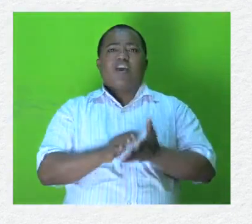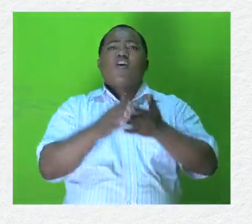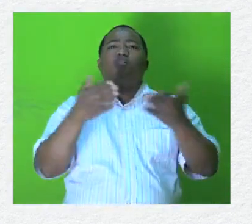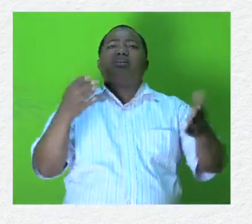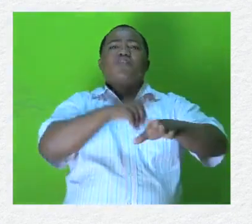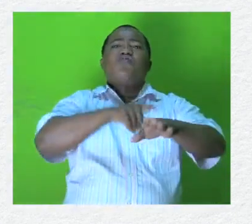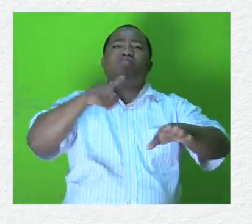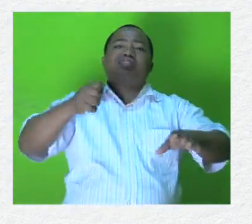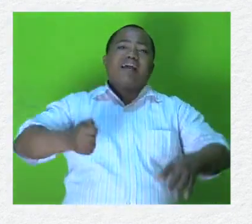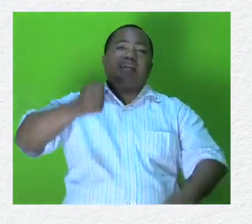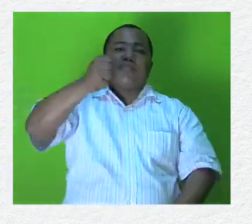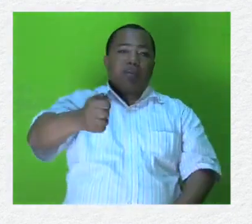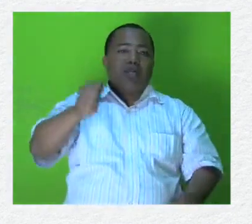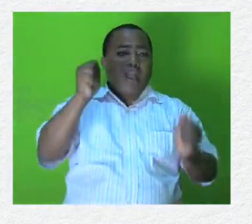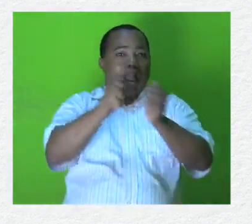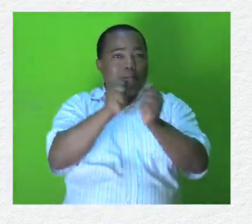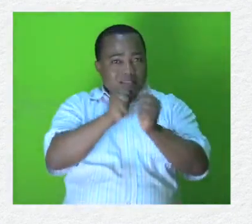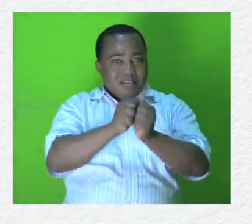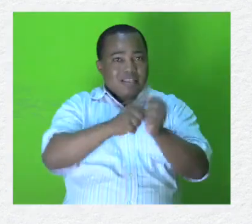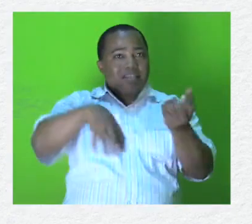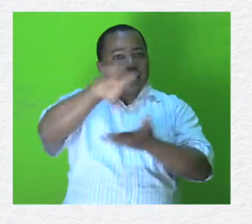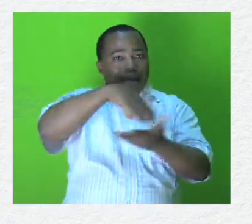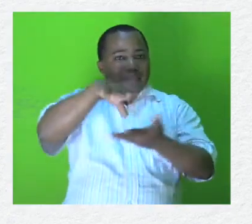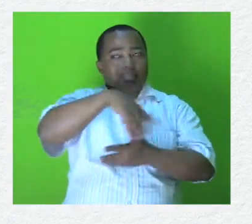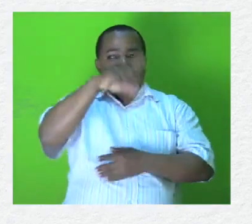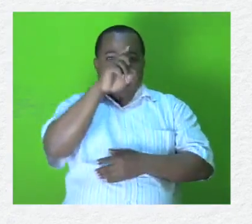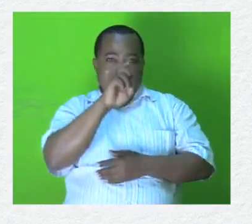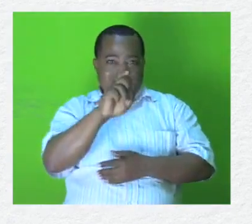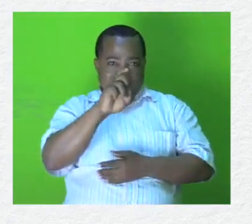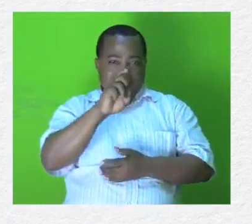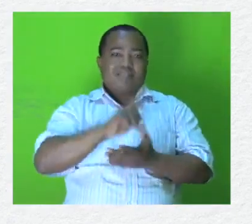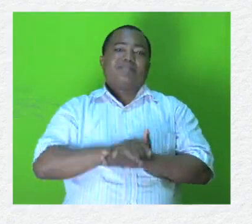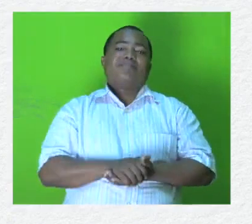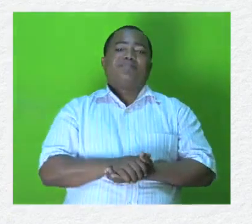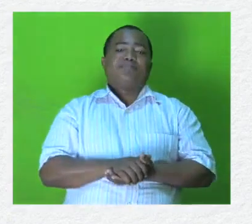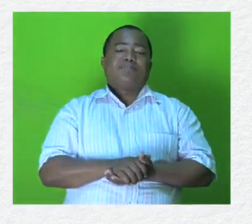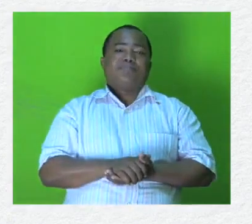which physical state the component in mixture X?